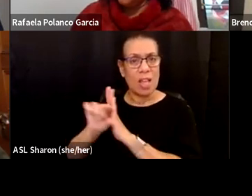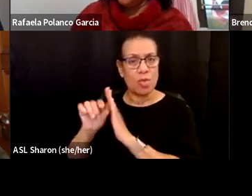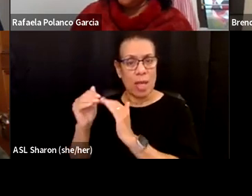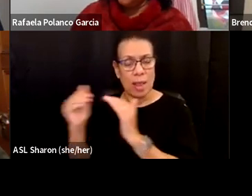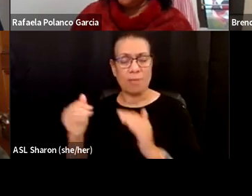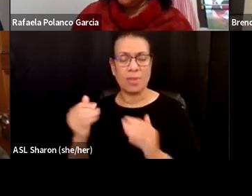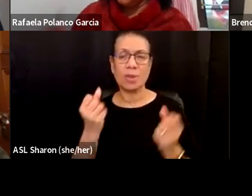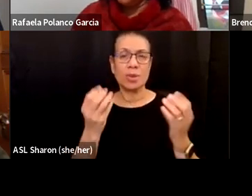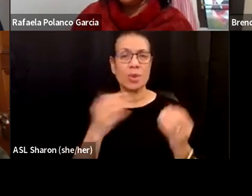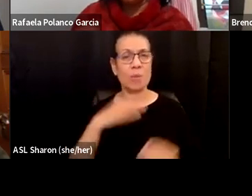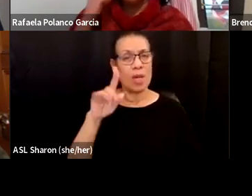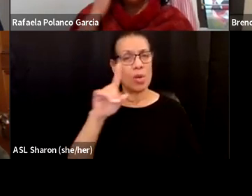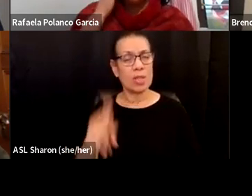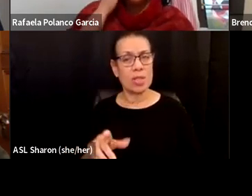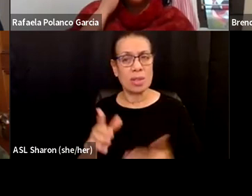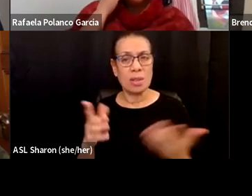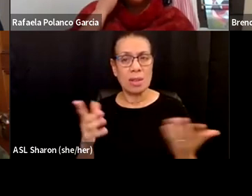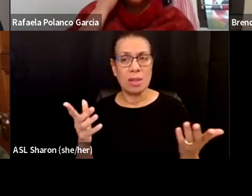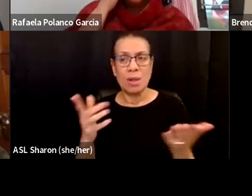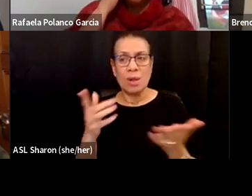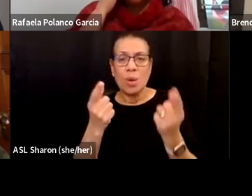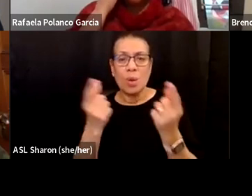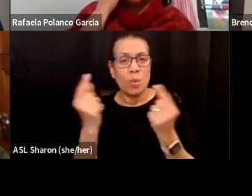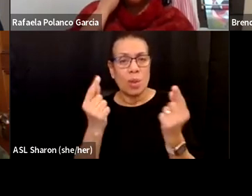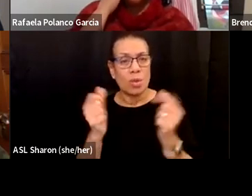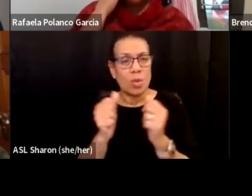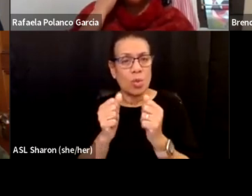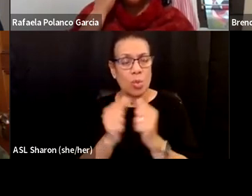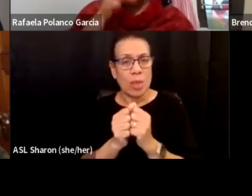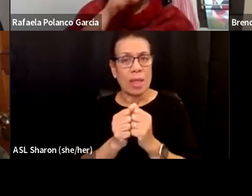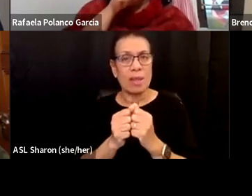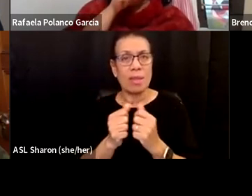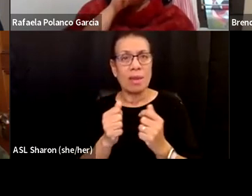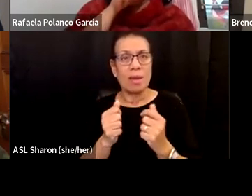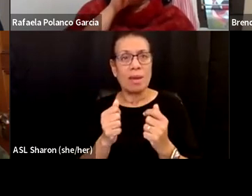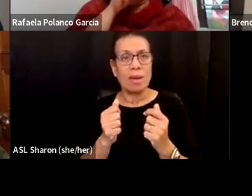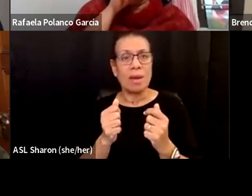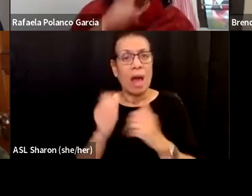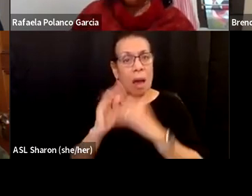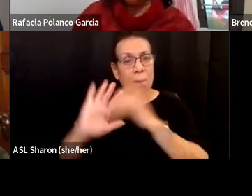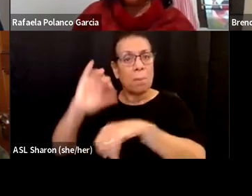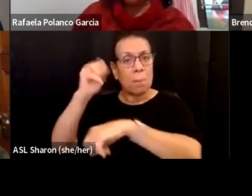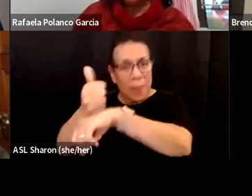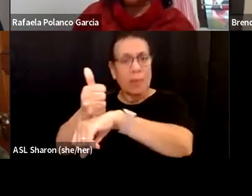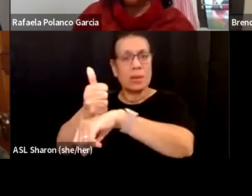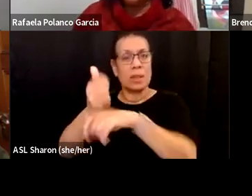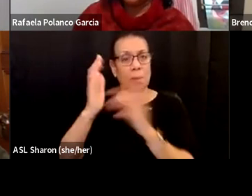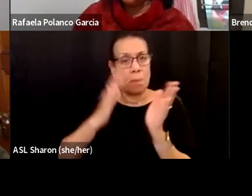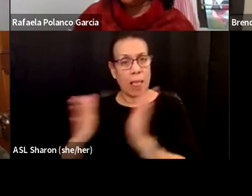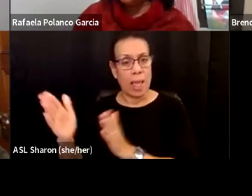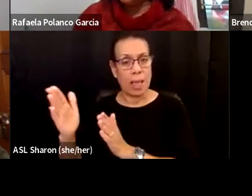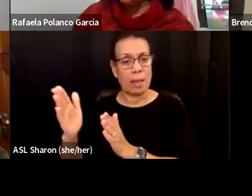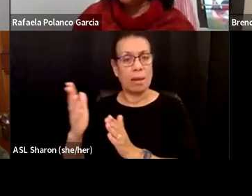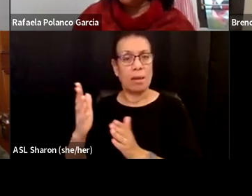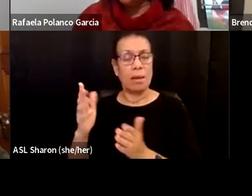question is where are we in terms of a comprehensive facilities plan that